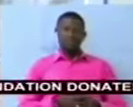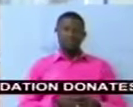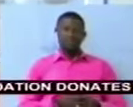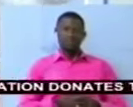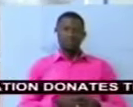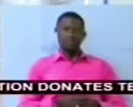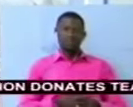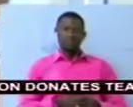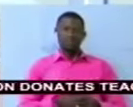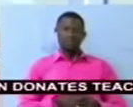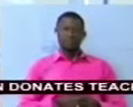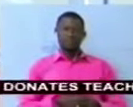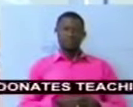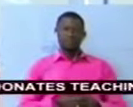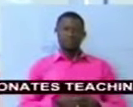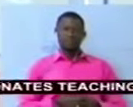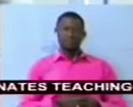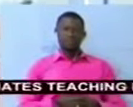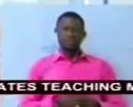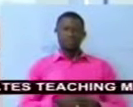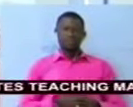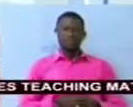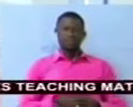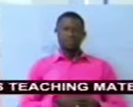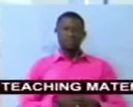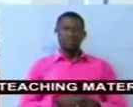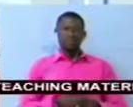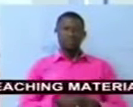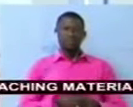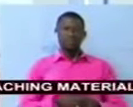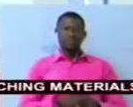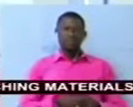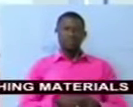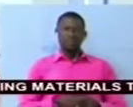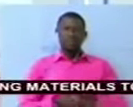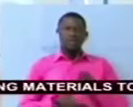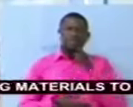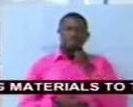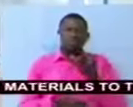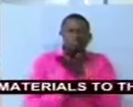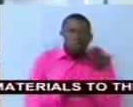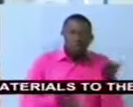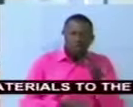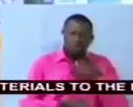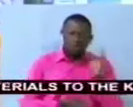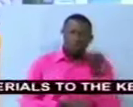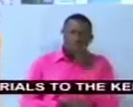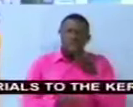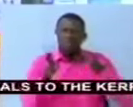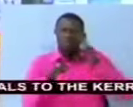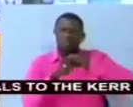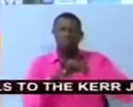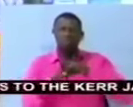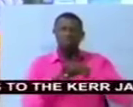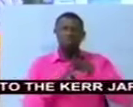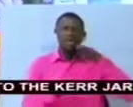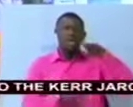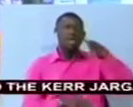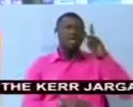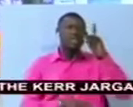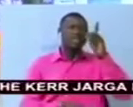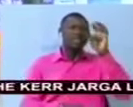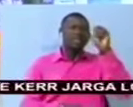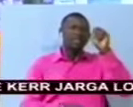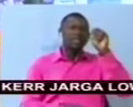the drug squad and not other institutions of government? Lan mo tax nak nga jubali rek dem yegaliko wa